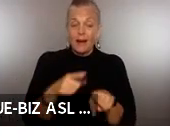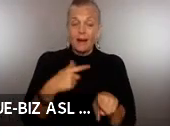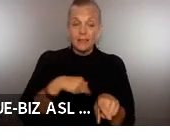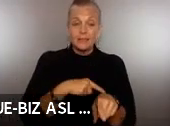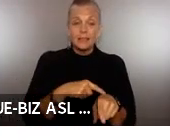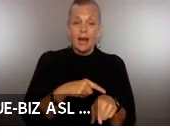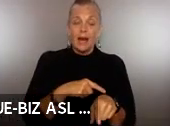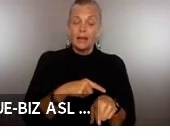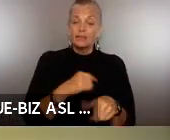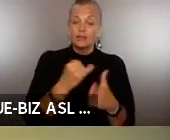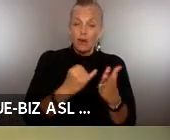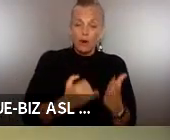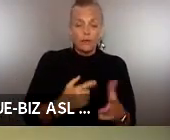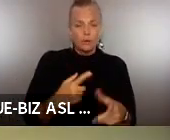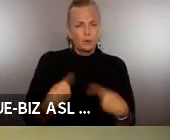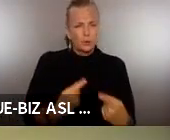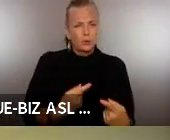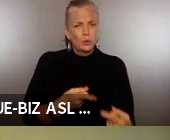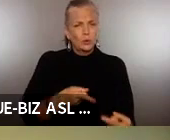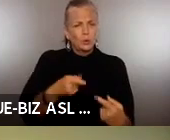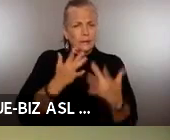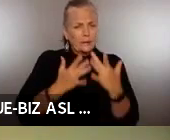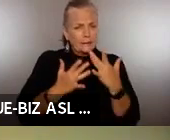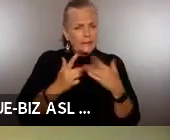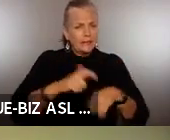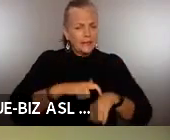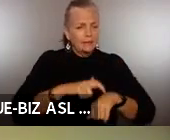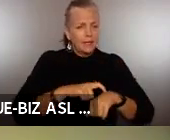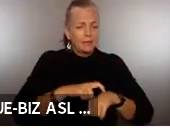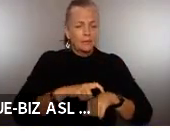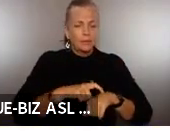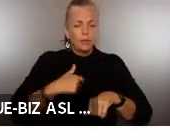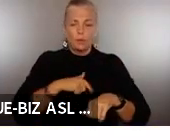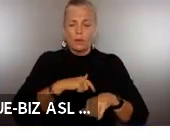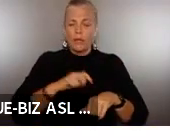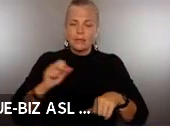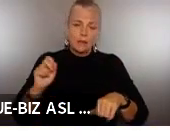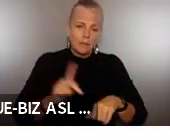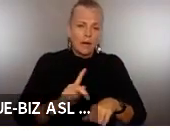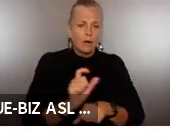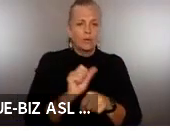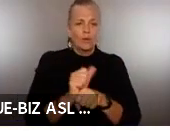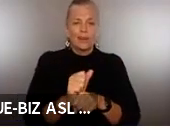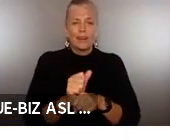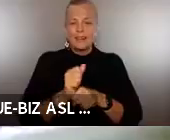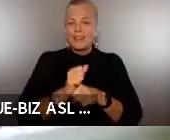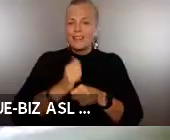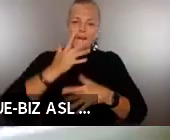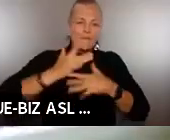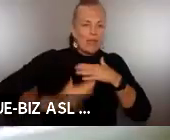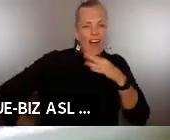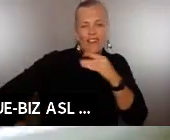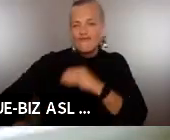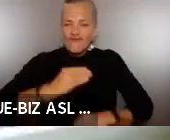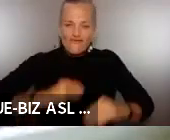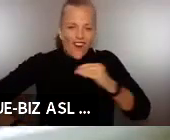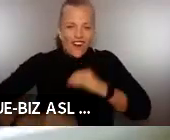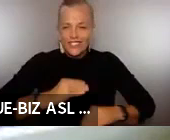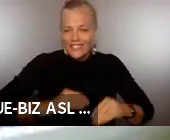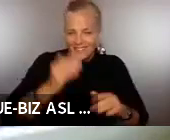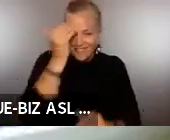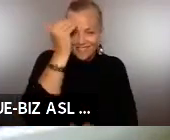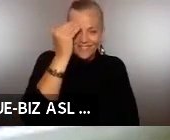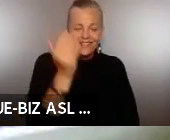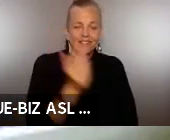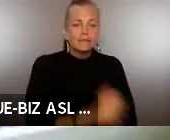time. Yeah. Let's get back in, you know, let's get that blood rushing. I think it'd be